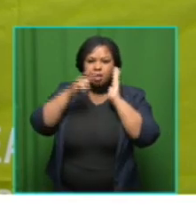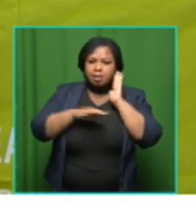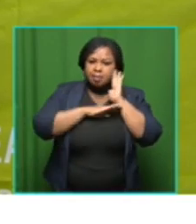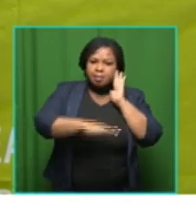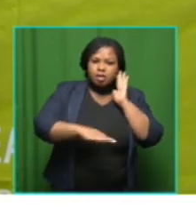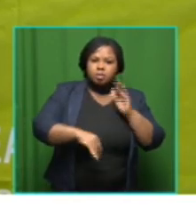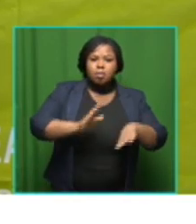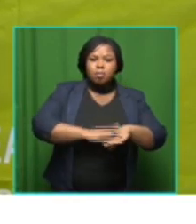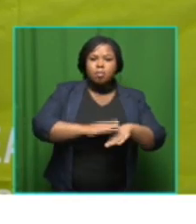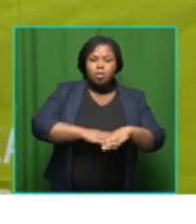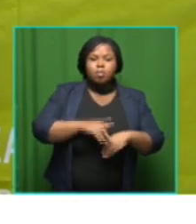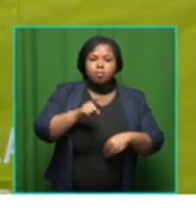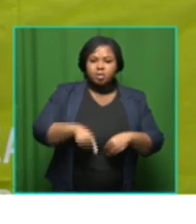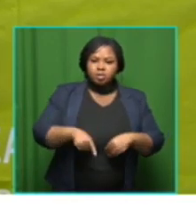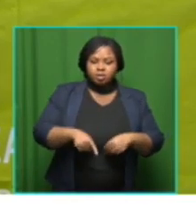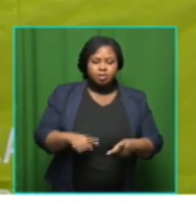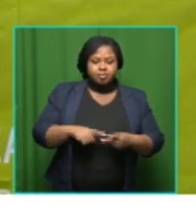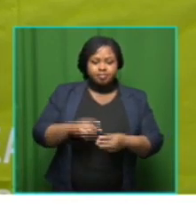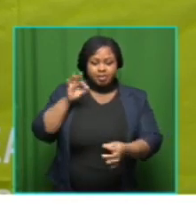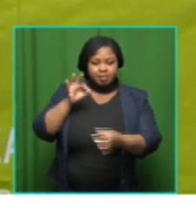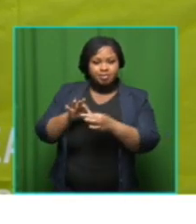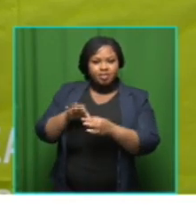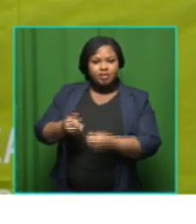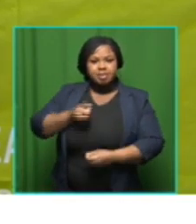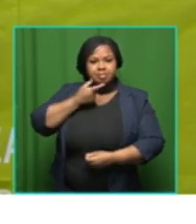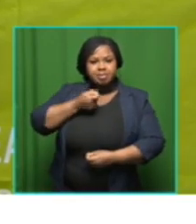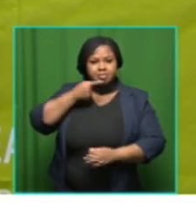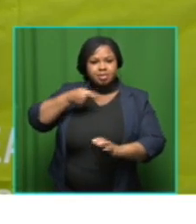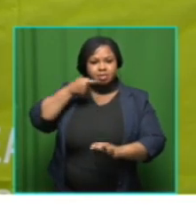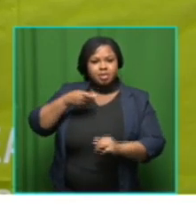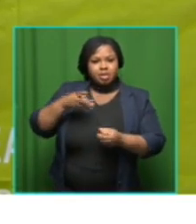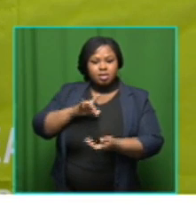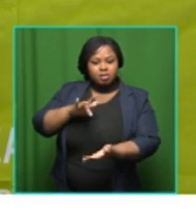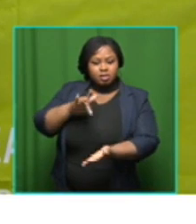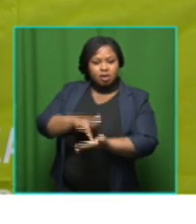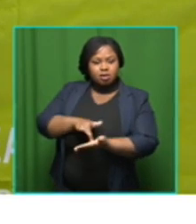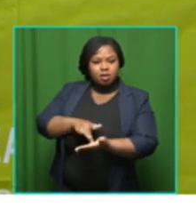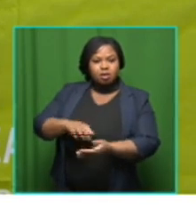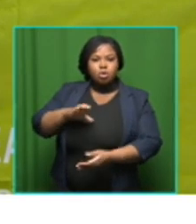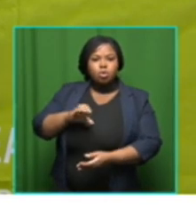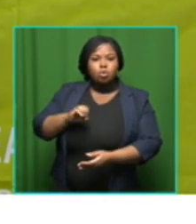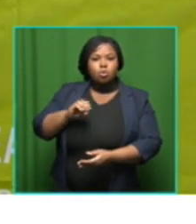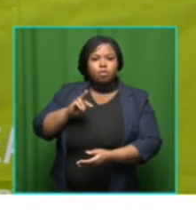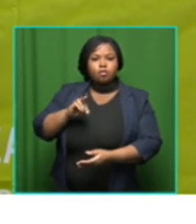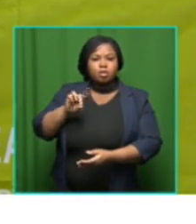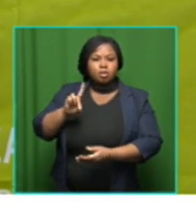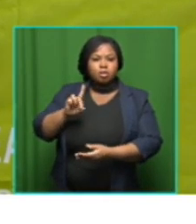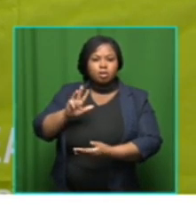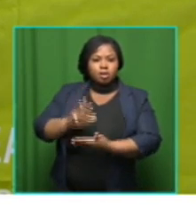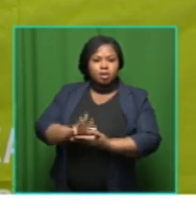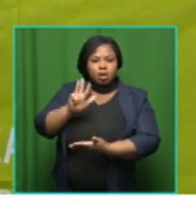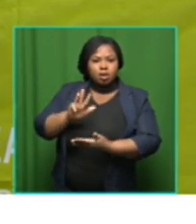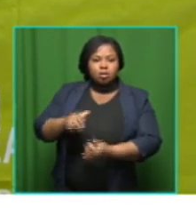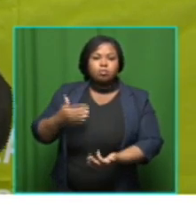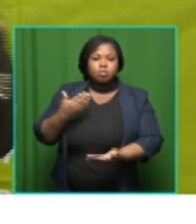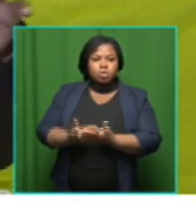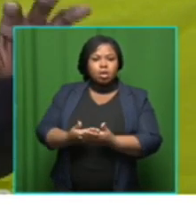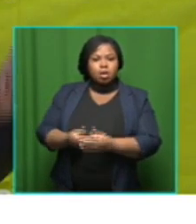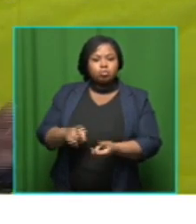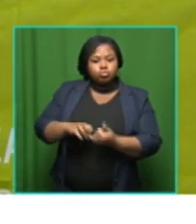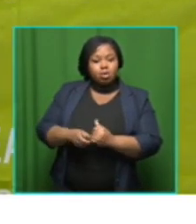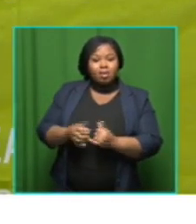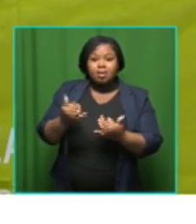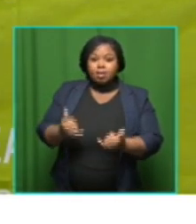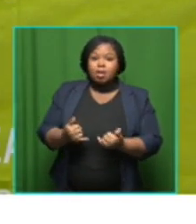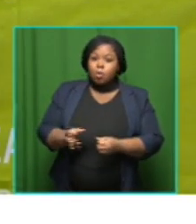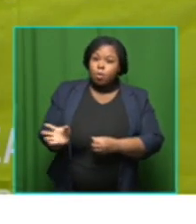and dedicated treatment centers where COVID-19 will be treated in every town. So every town now must begin to